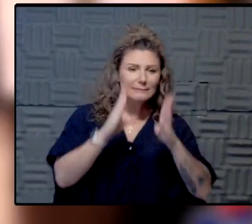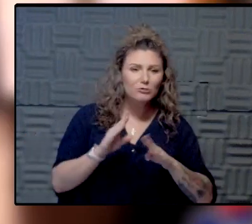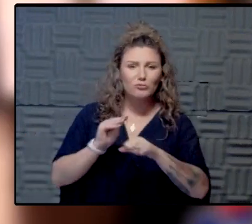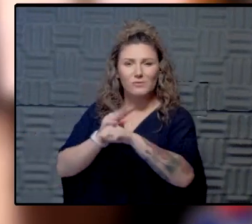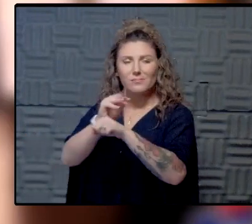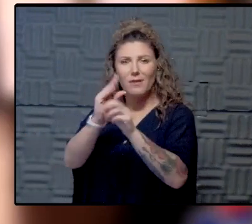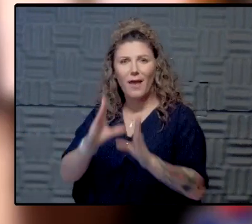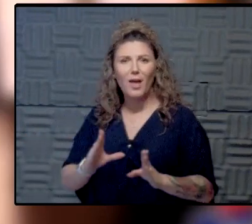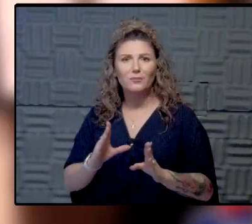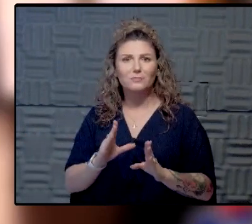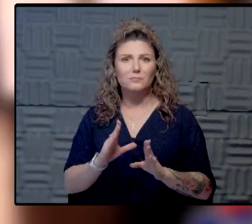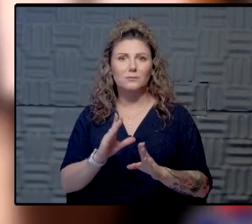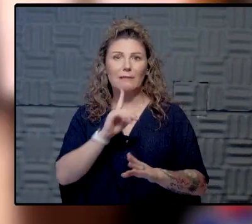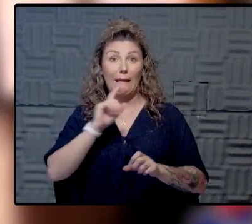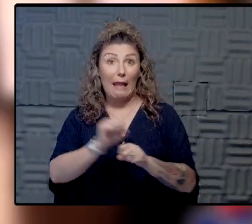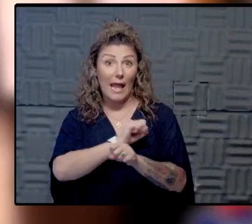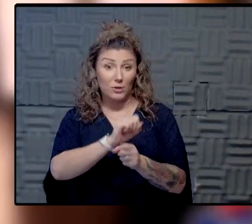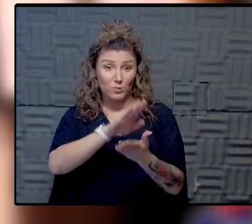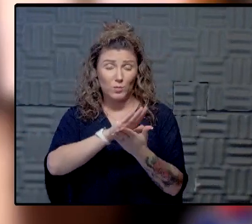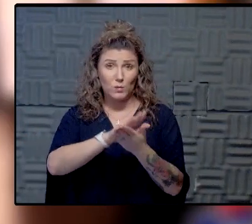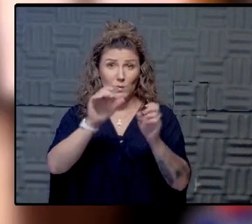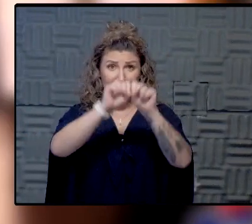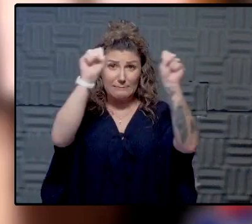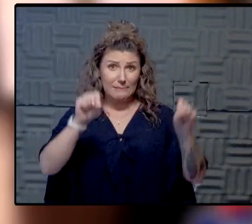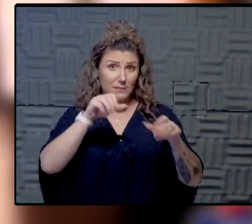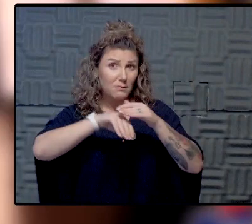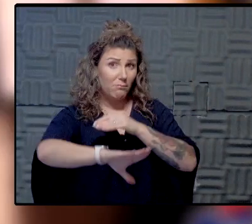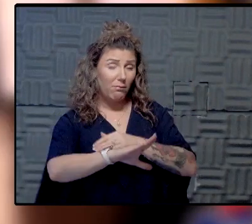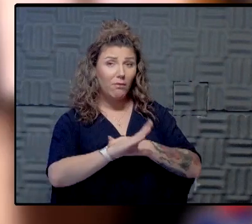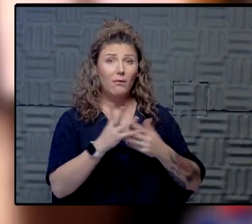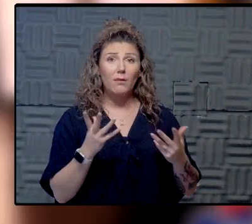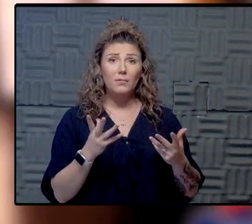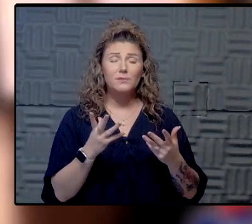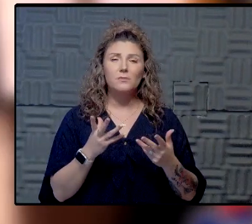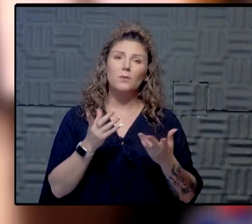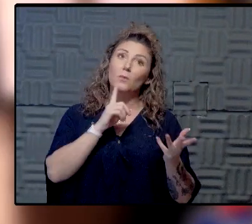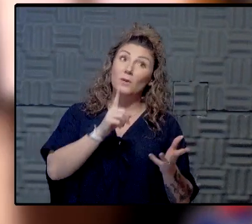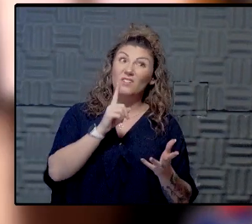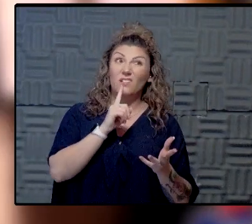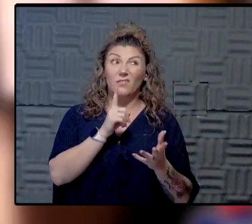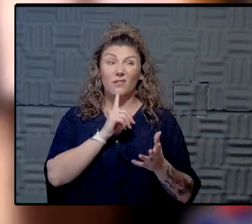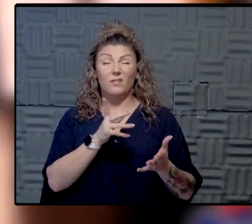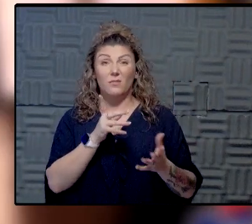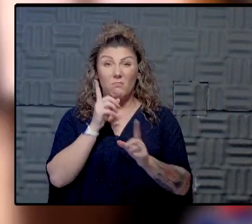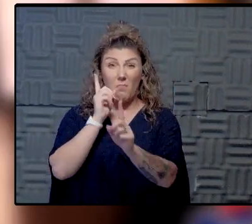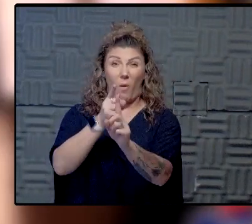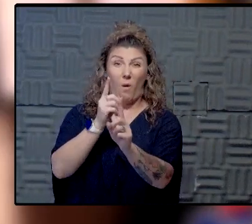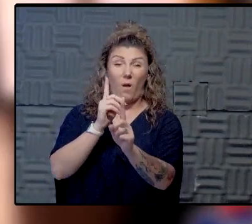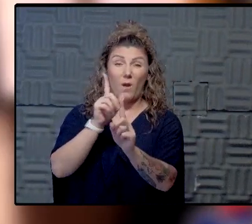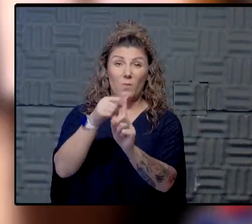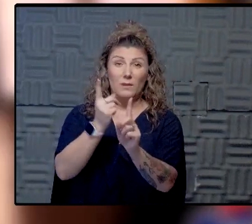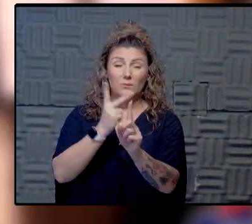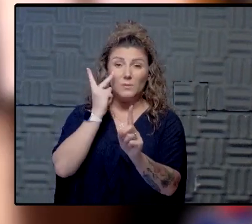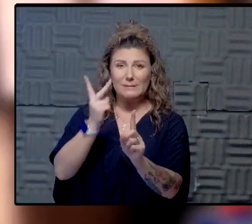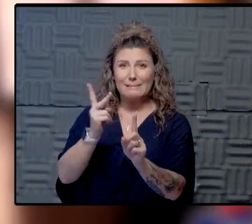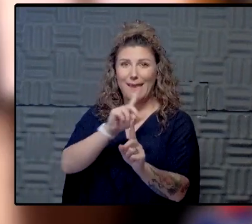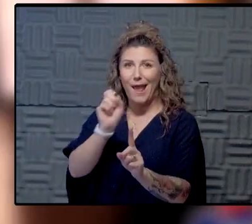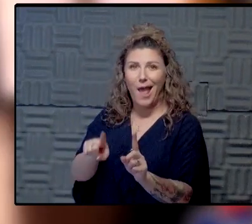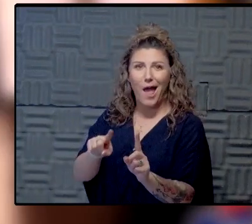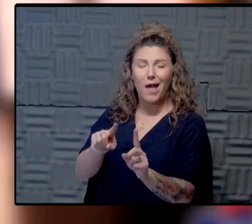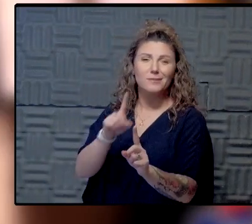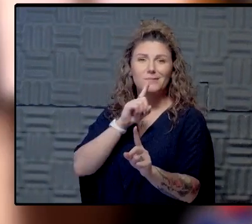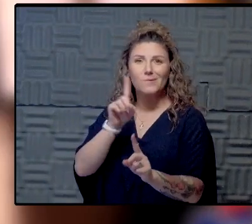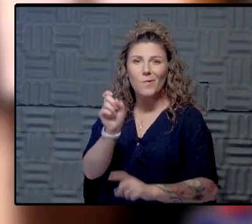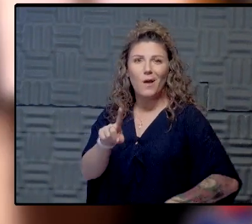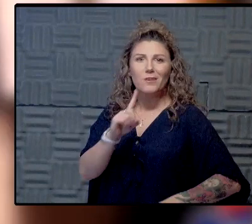system. So, yeah, it mainly that I see comes across as those kids when you just ask the question, so how's